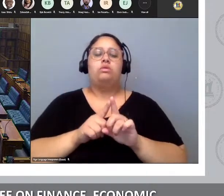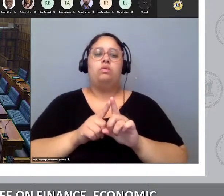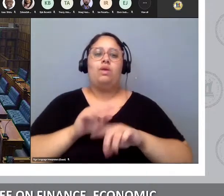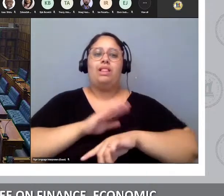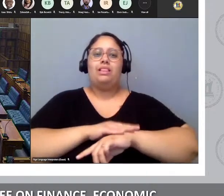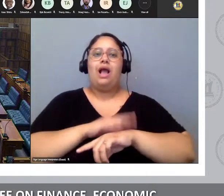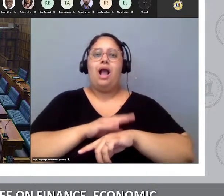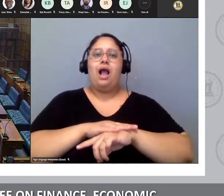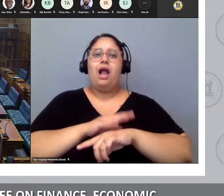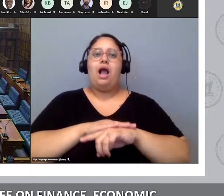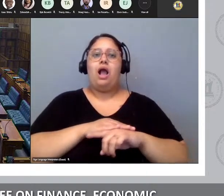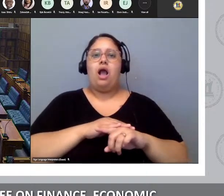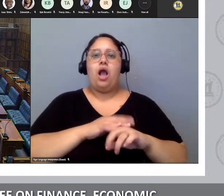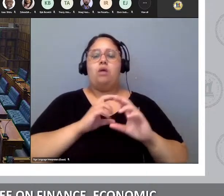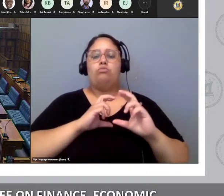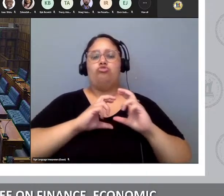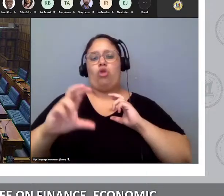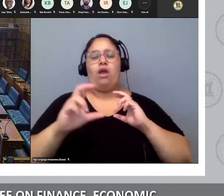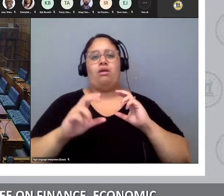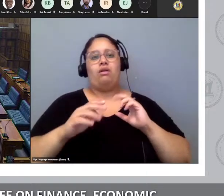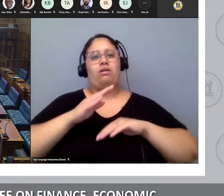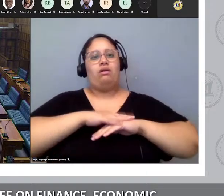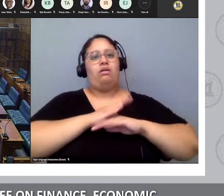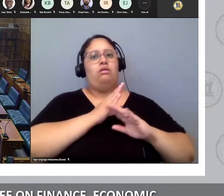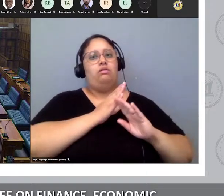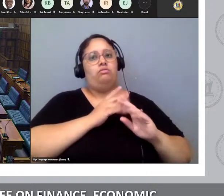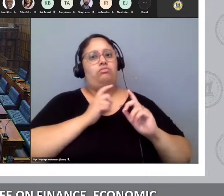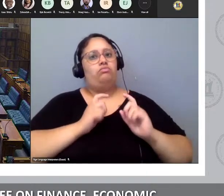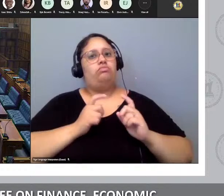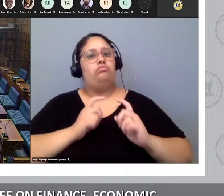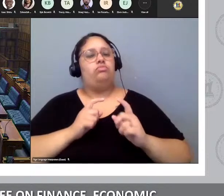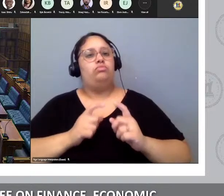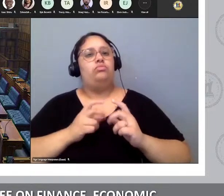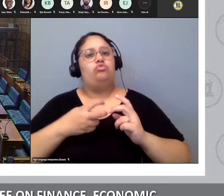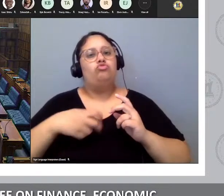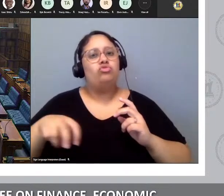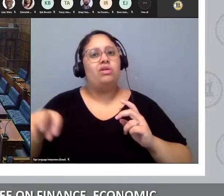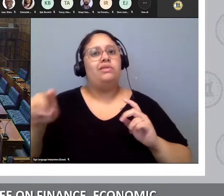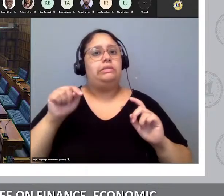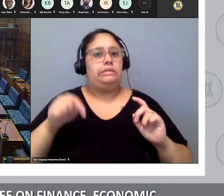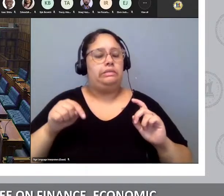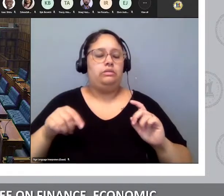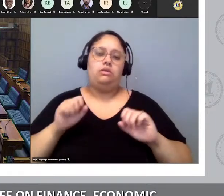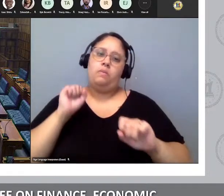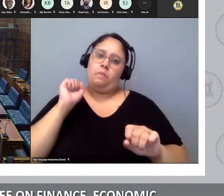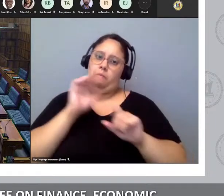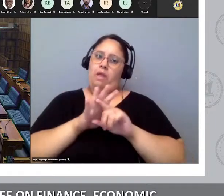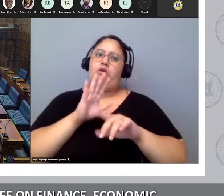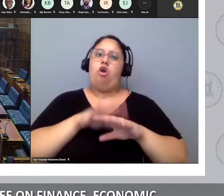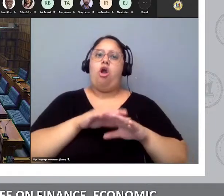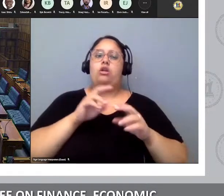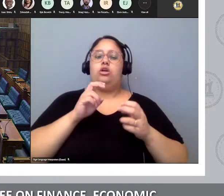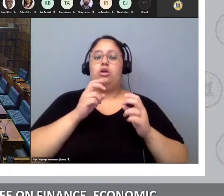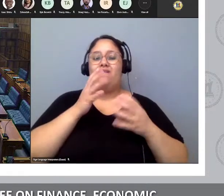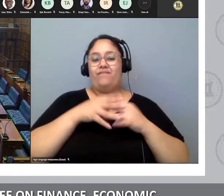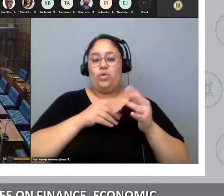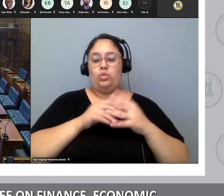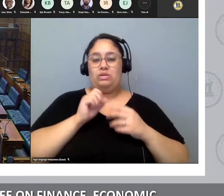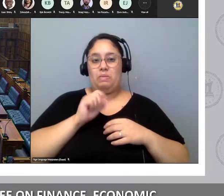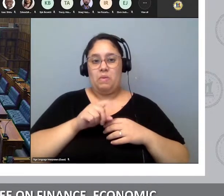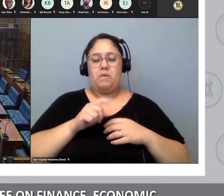know time spent on on on trucks uh is also impacting on the quality of the